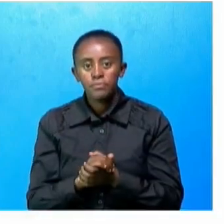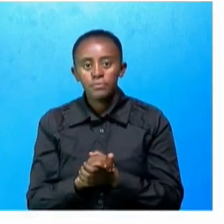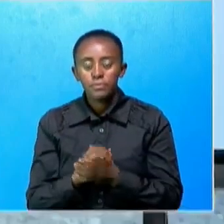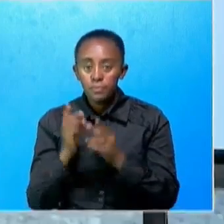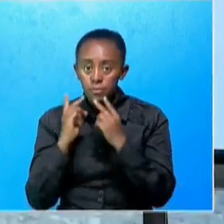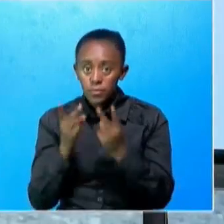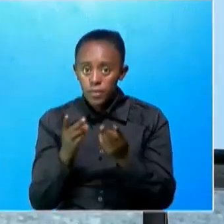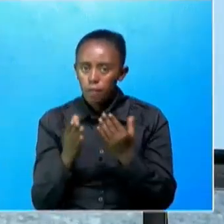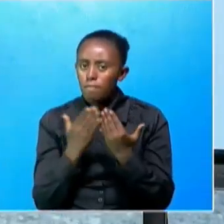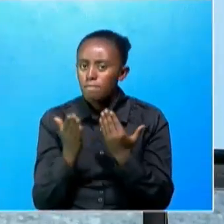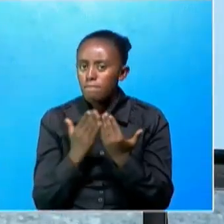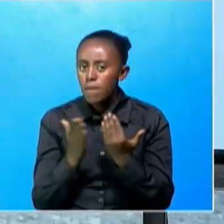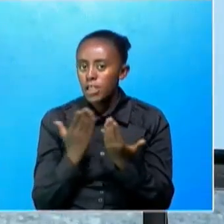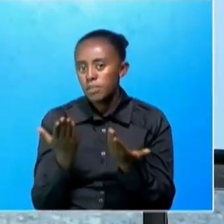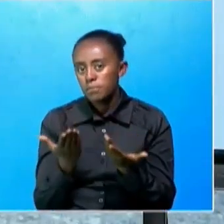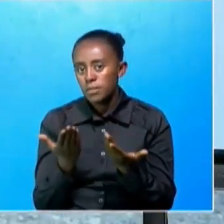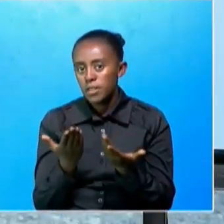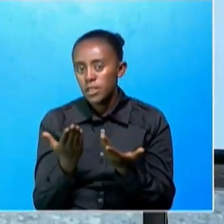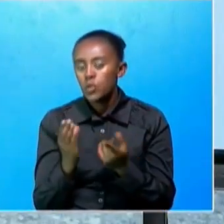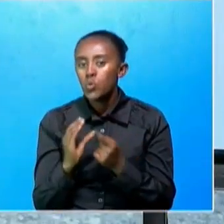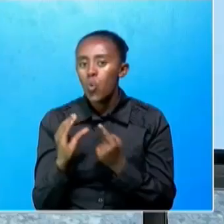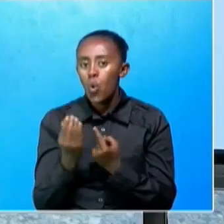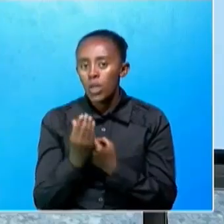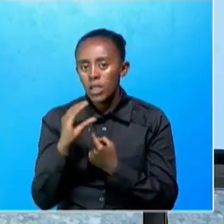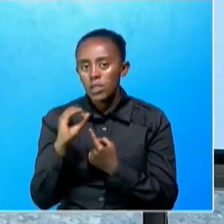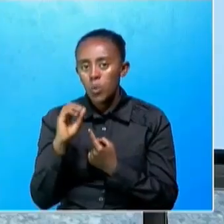Look, very simple context.